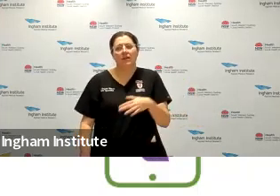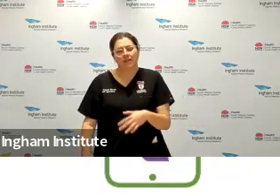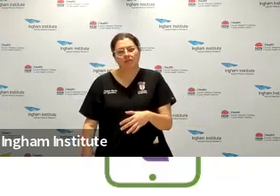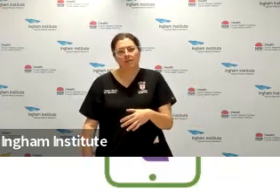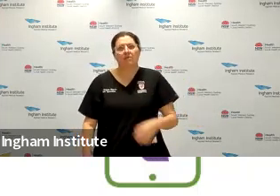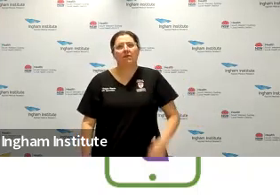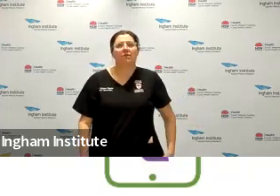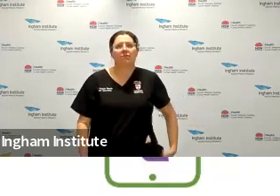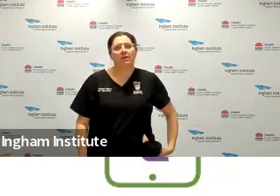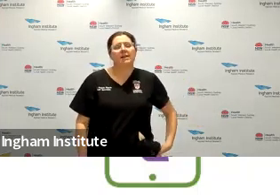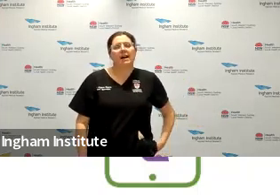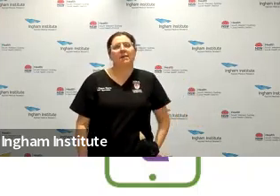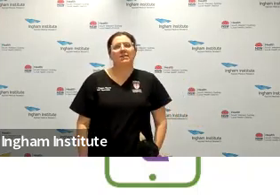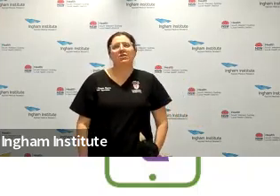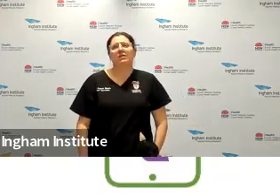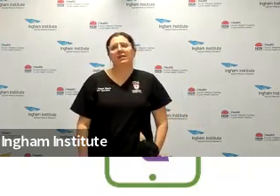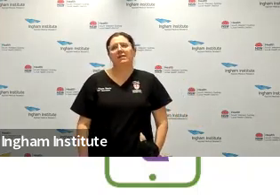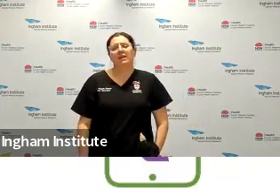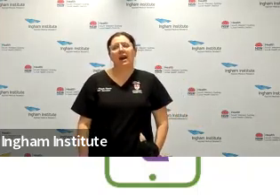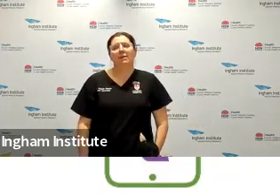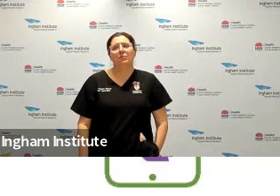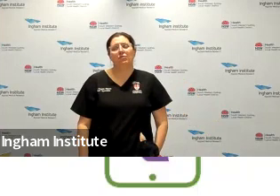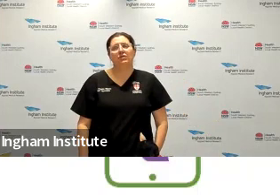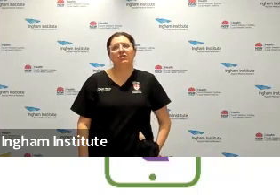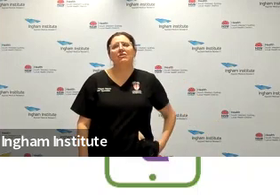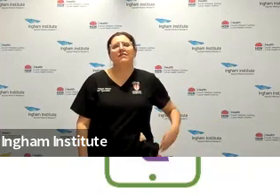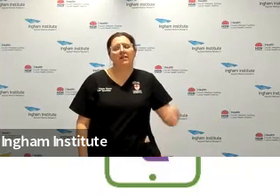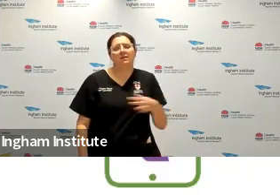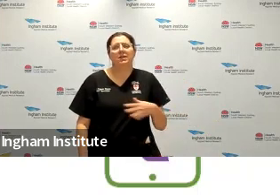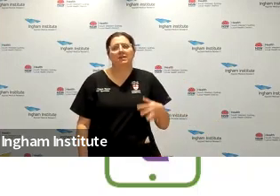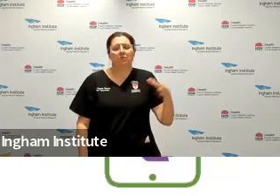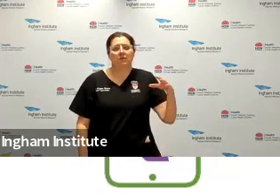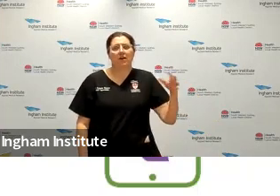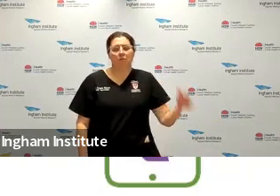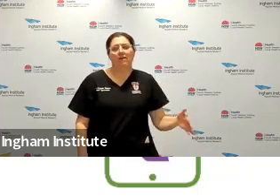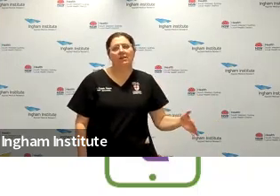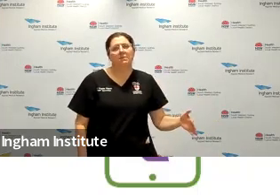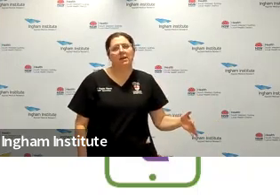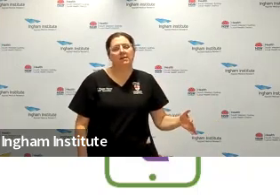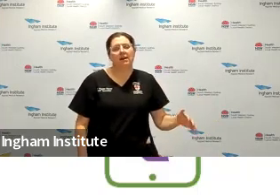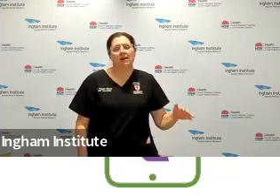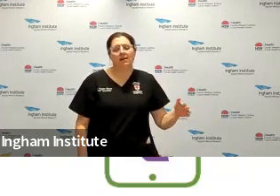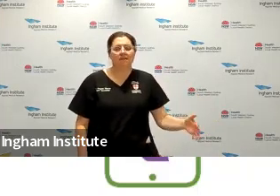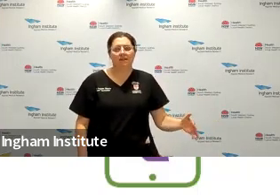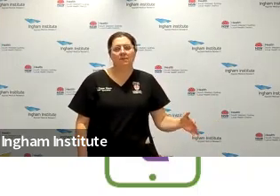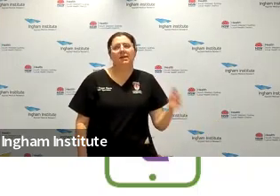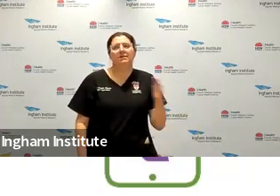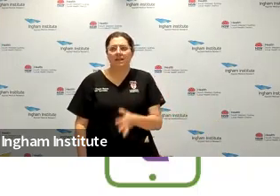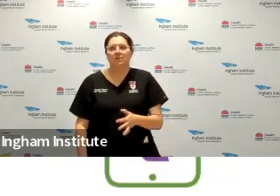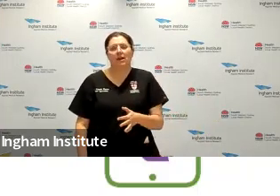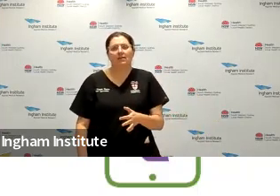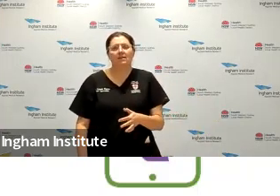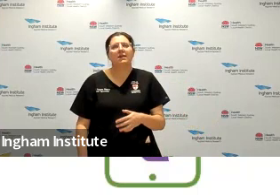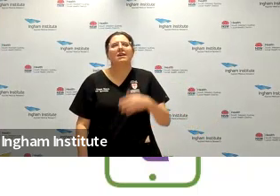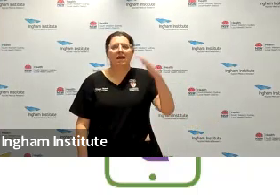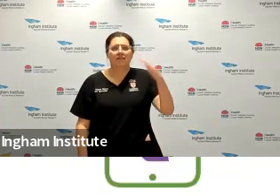going off, the screaming three-year-old. And certainly the app would unify this because it puts whatever has been evidence-based